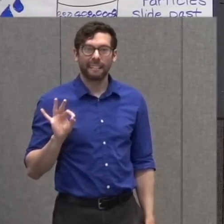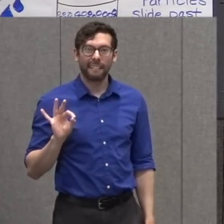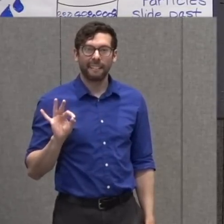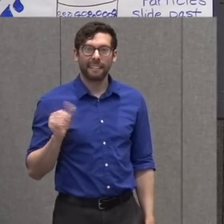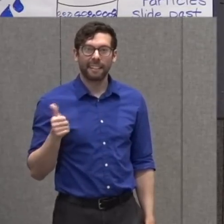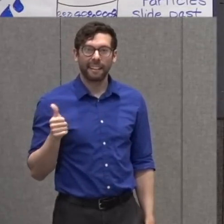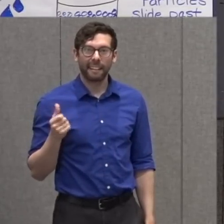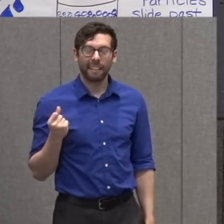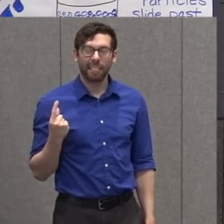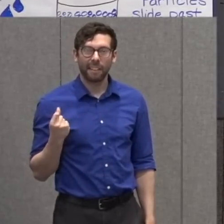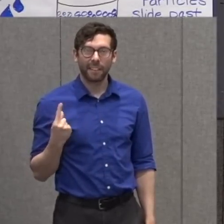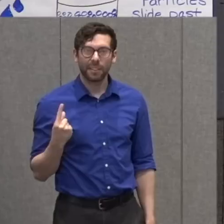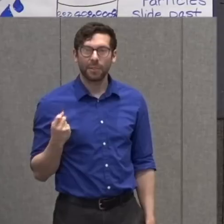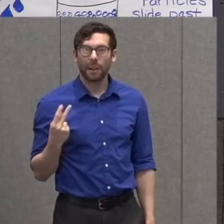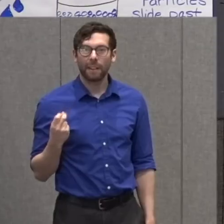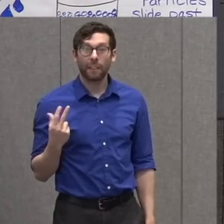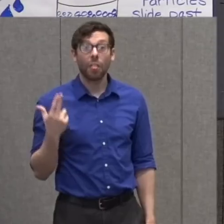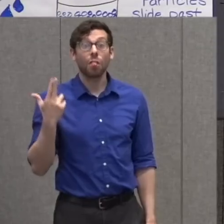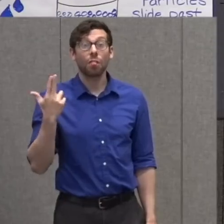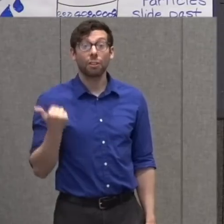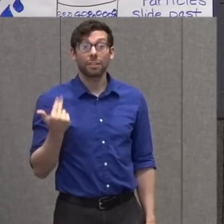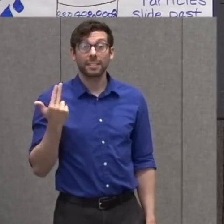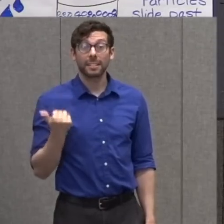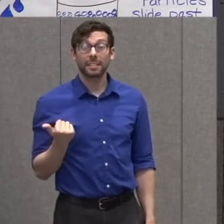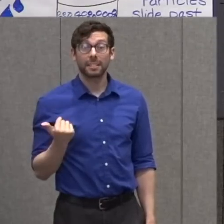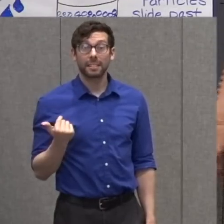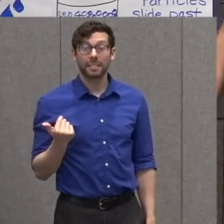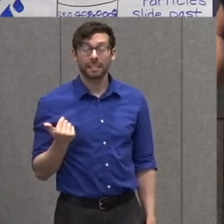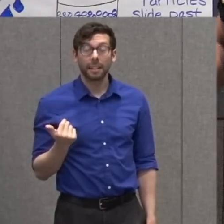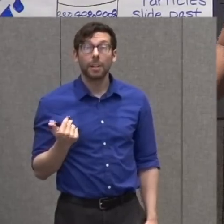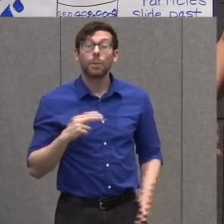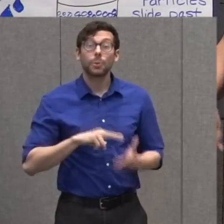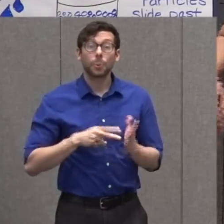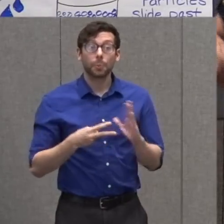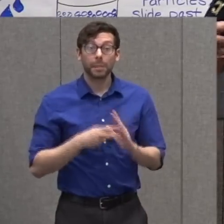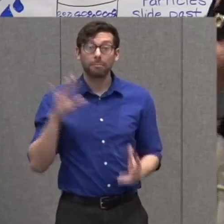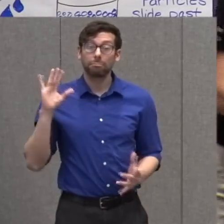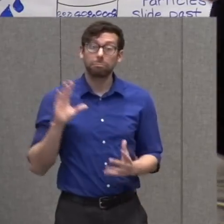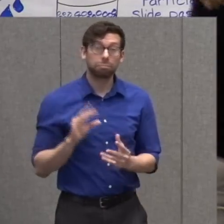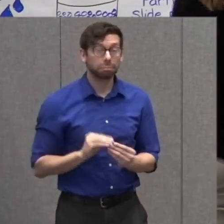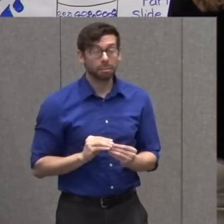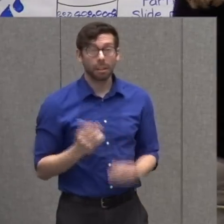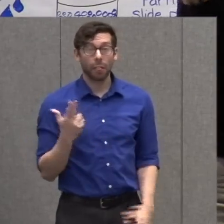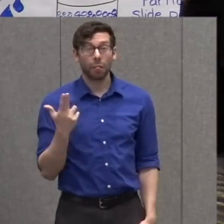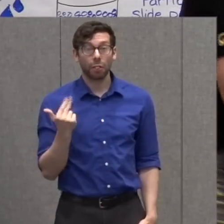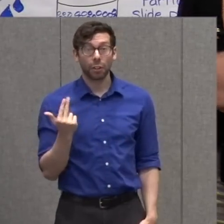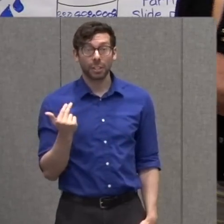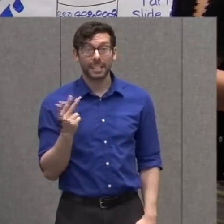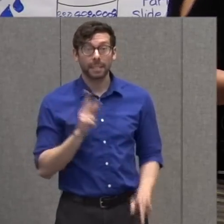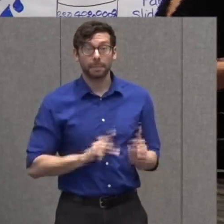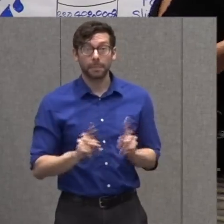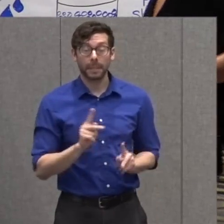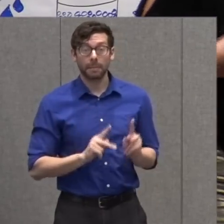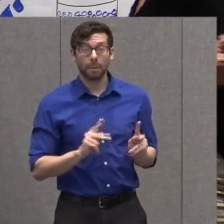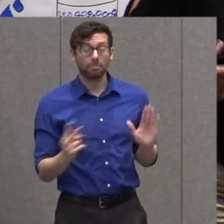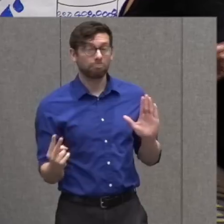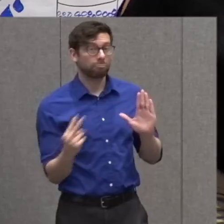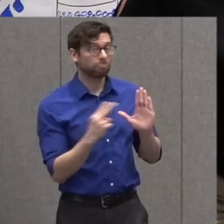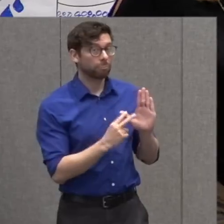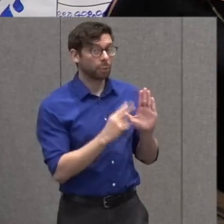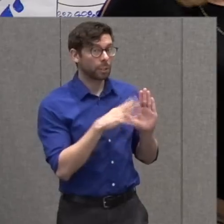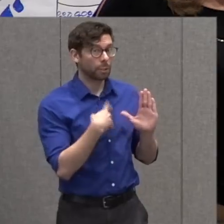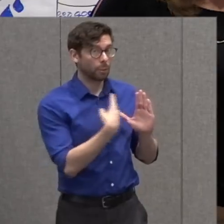10, 11, 12, 13. So 13 people have looked at our graph. 13 people have